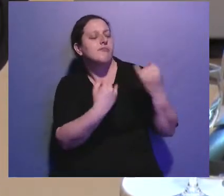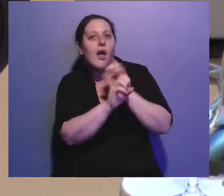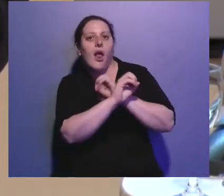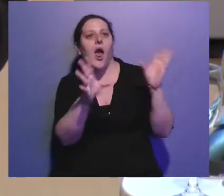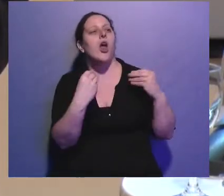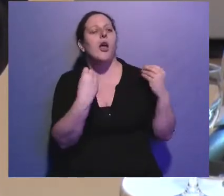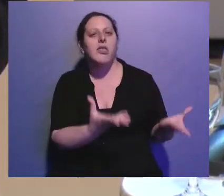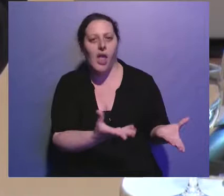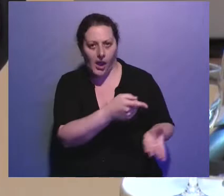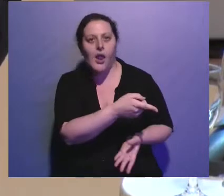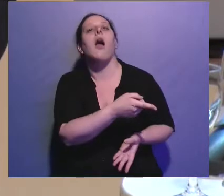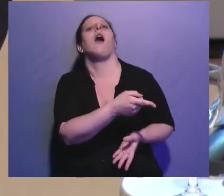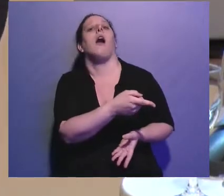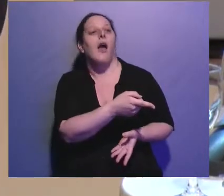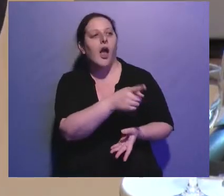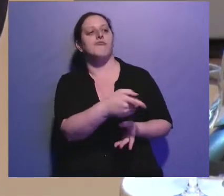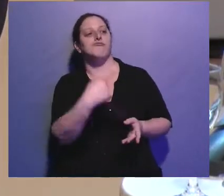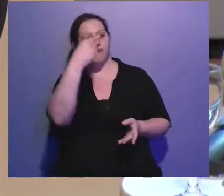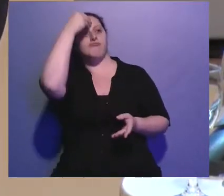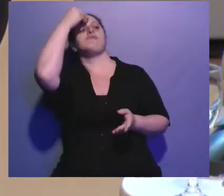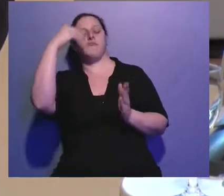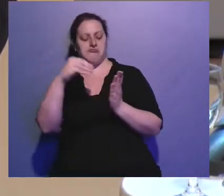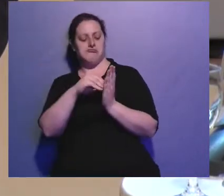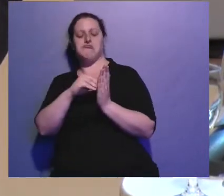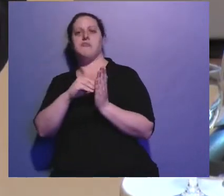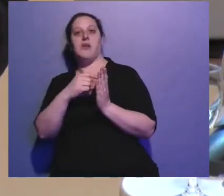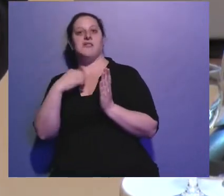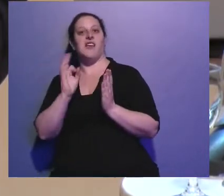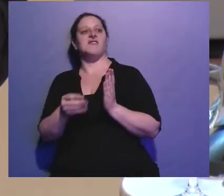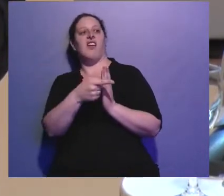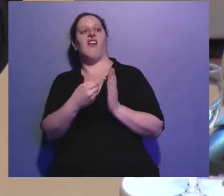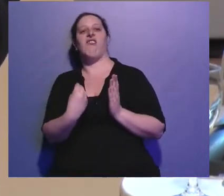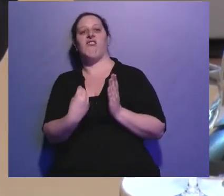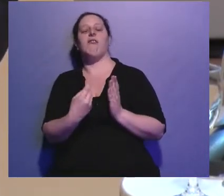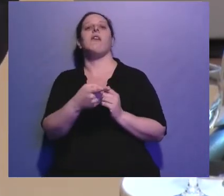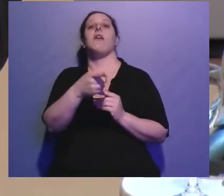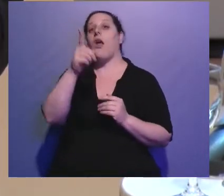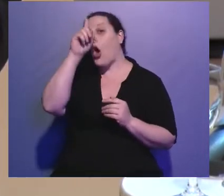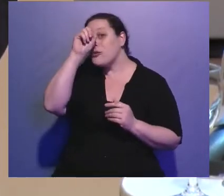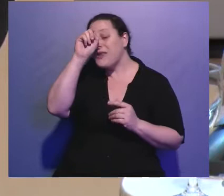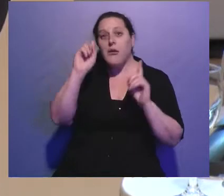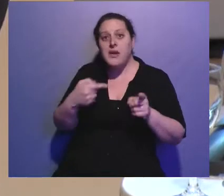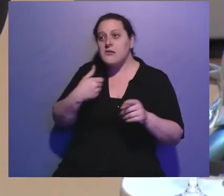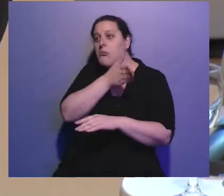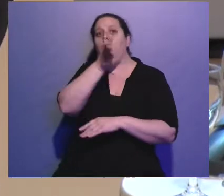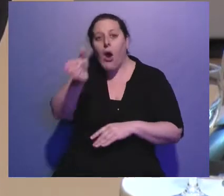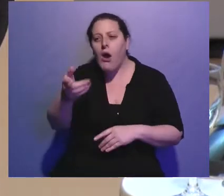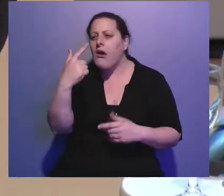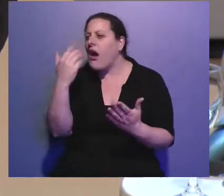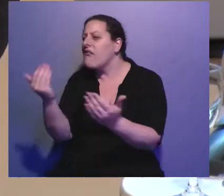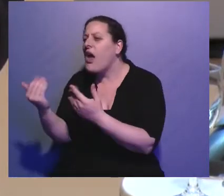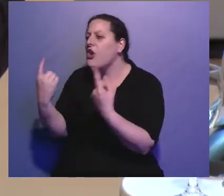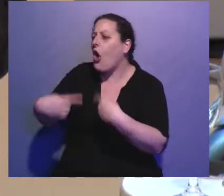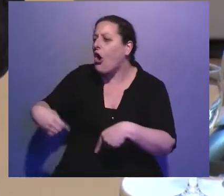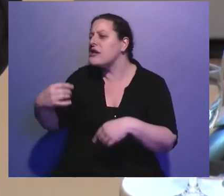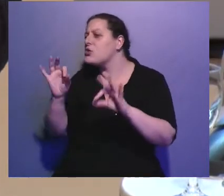tell the person what they actually believe, and that is recorded. The same happens with hospitals.